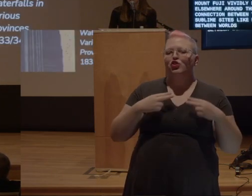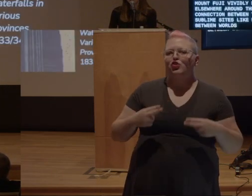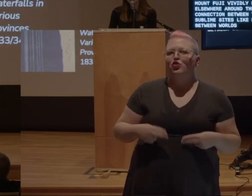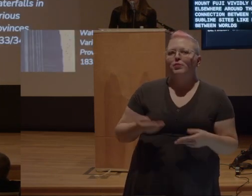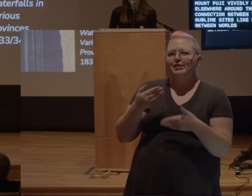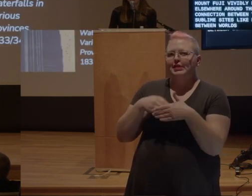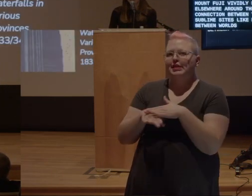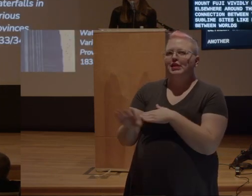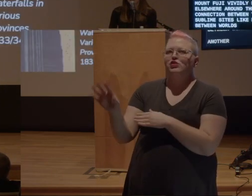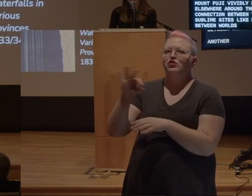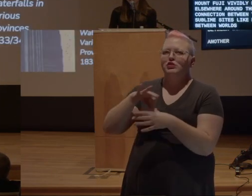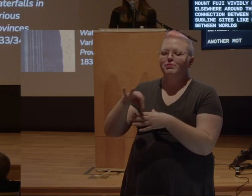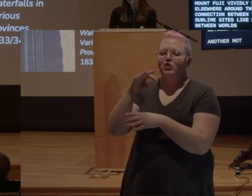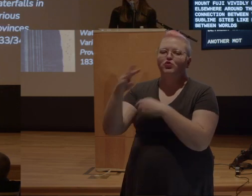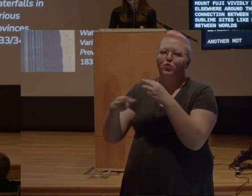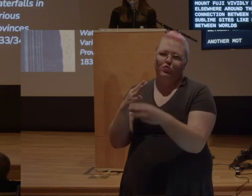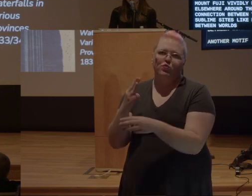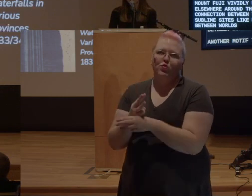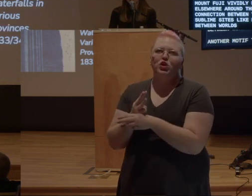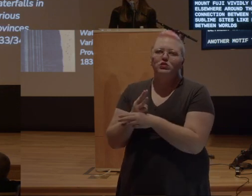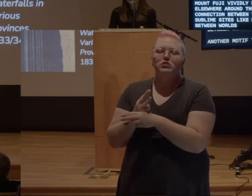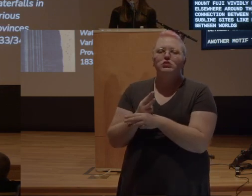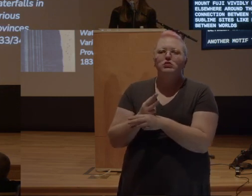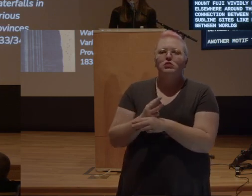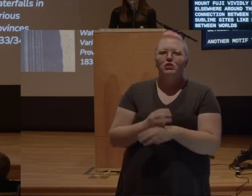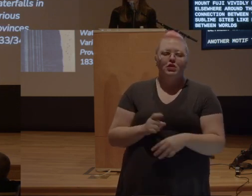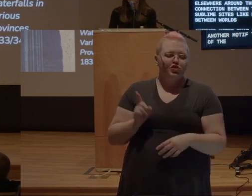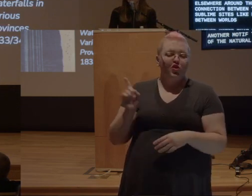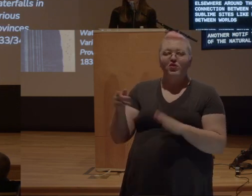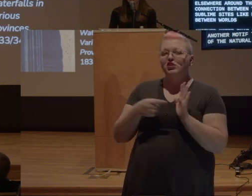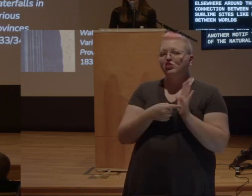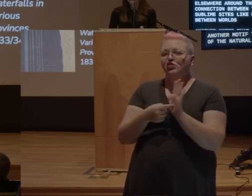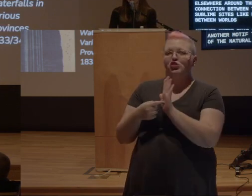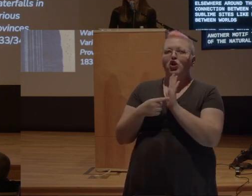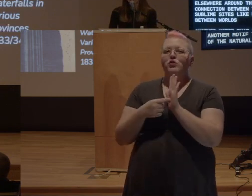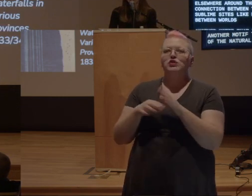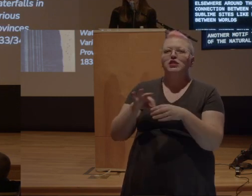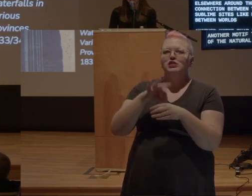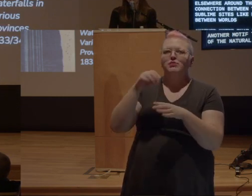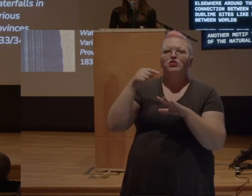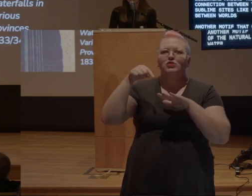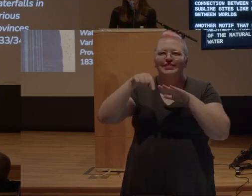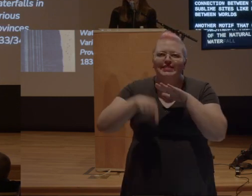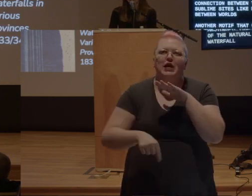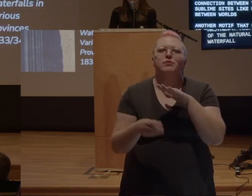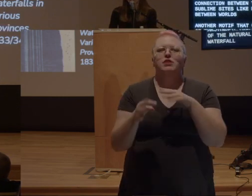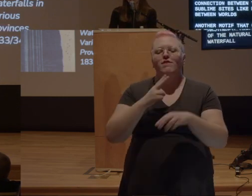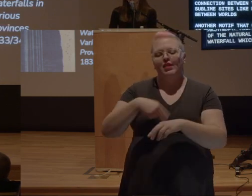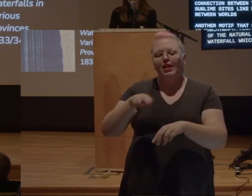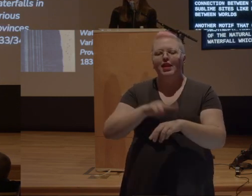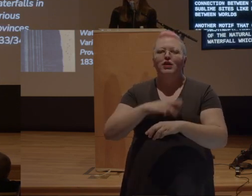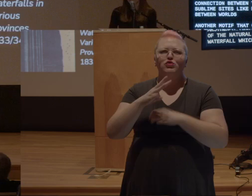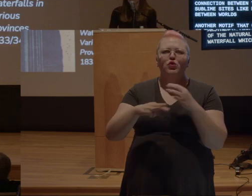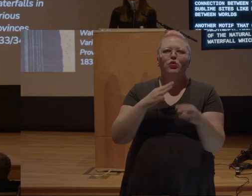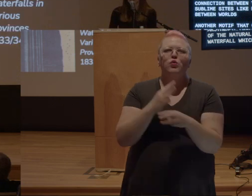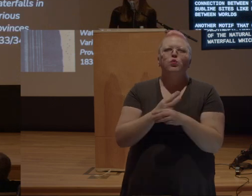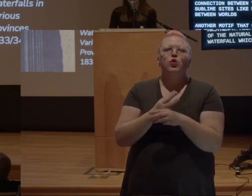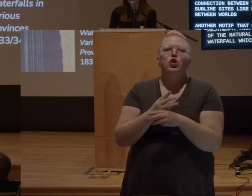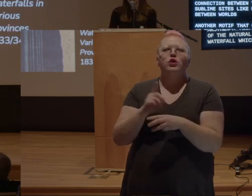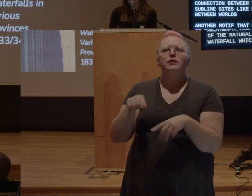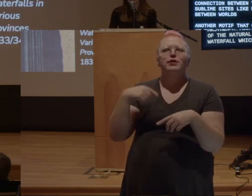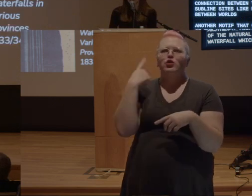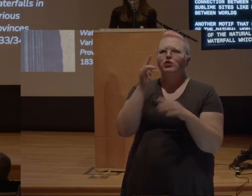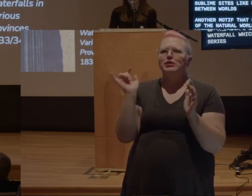Another motif that conveys the spiritual depths of the natural world in Japanese culture is the waterfall, which Hokusai took up as a theme for